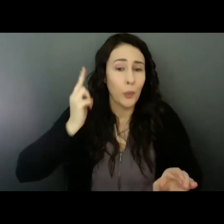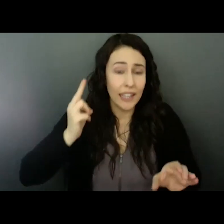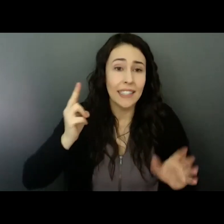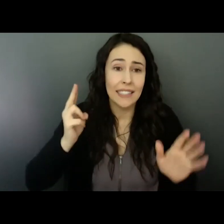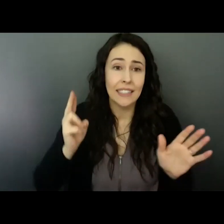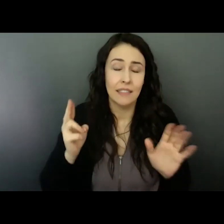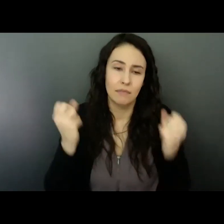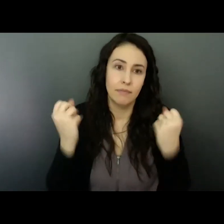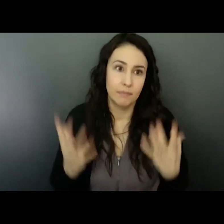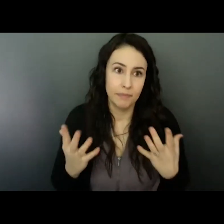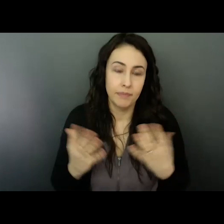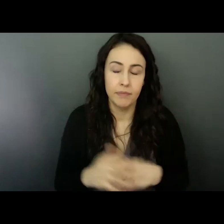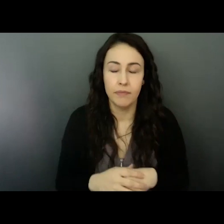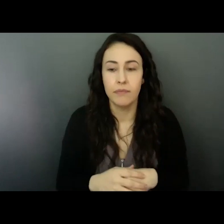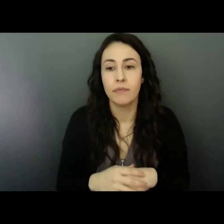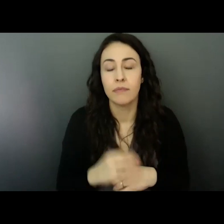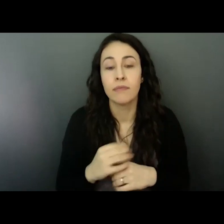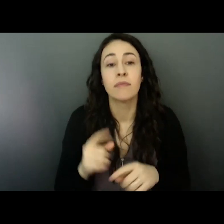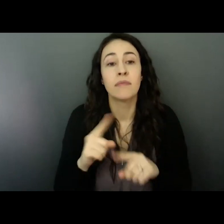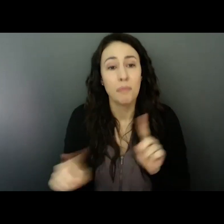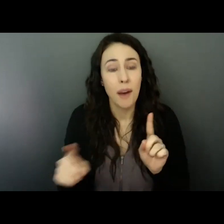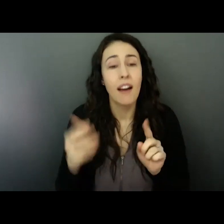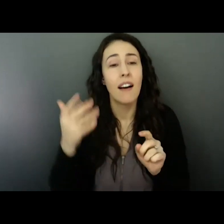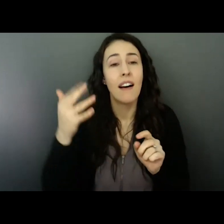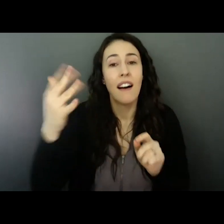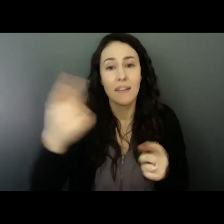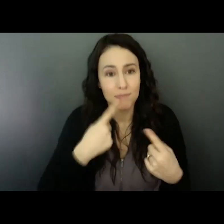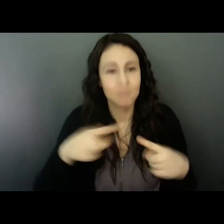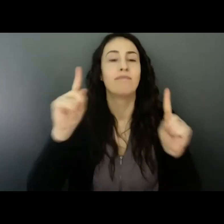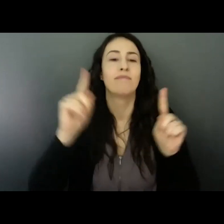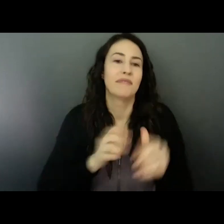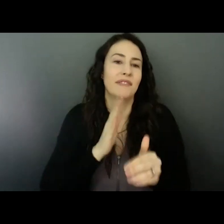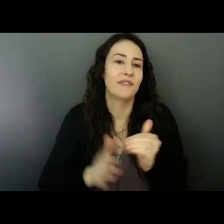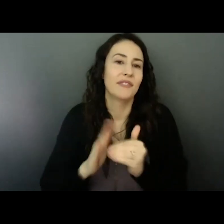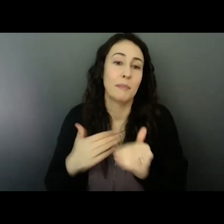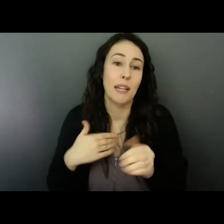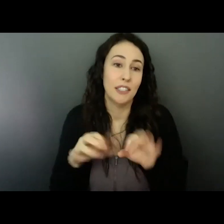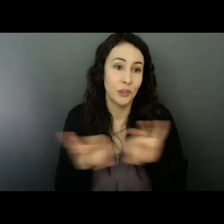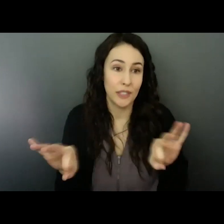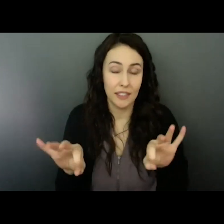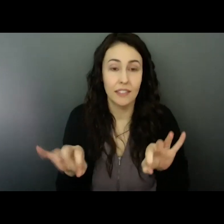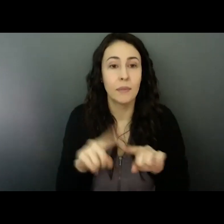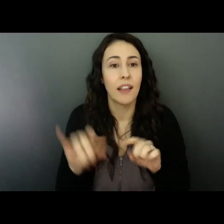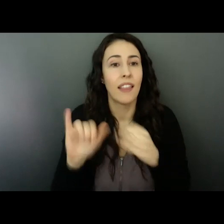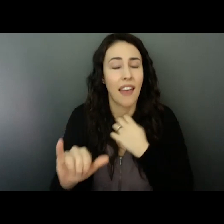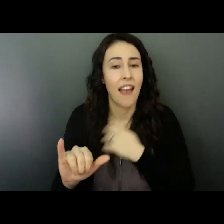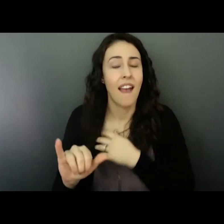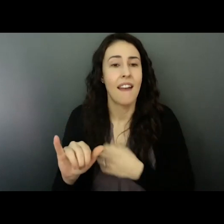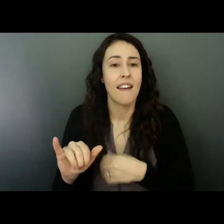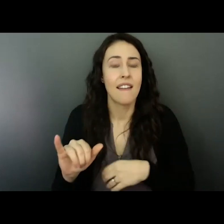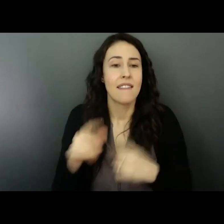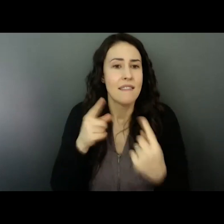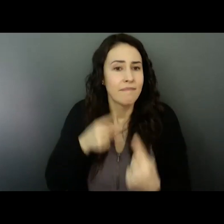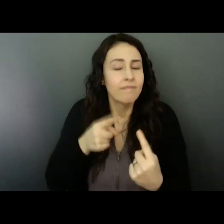But, you know, ultimately I succeeded in completing my degrees. But that taught me something